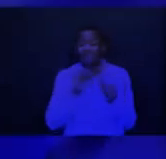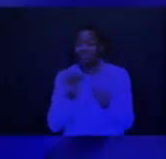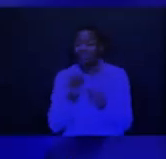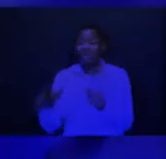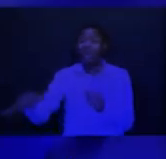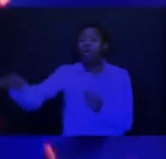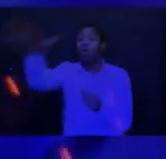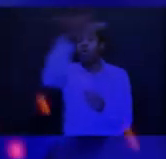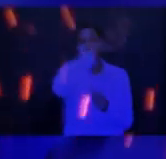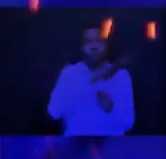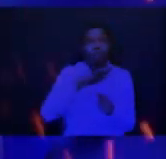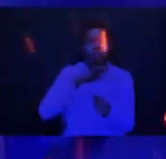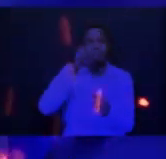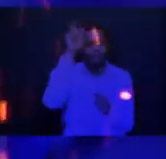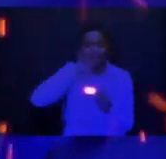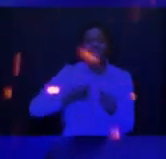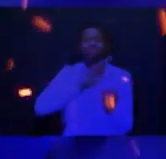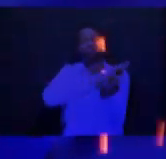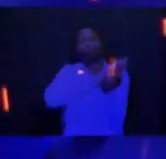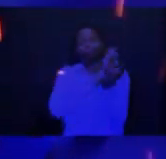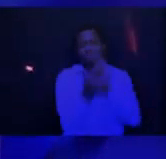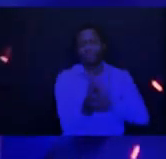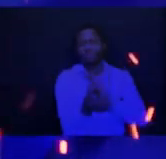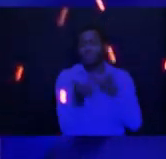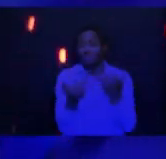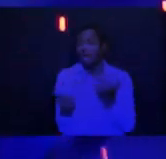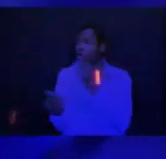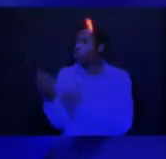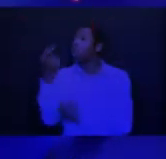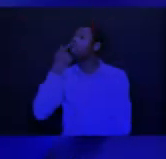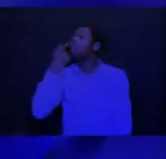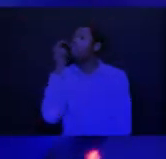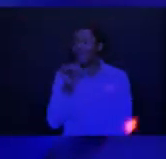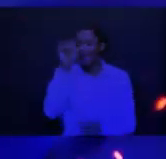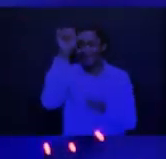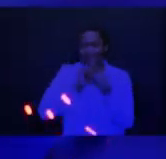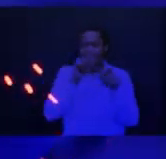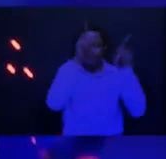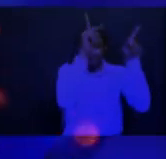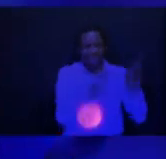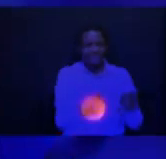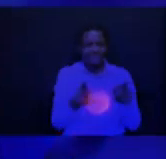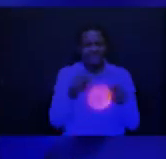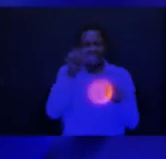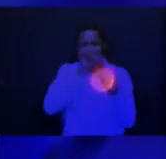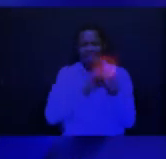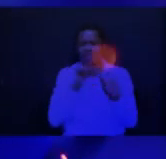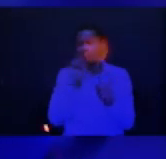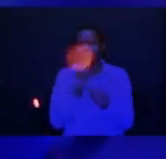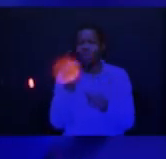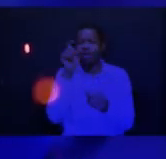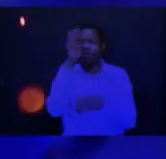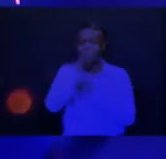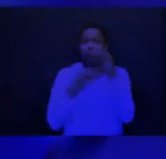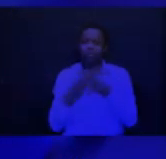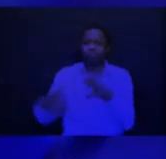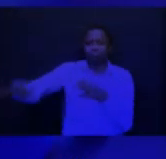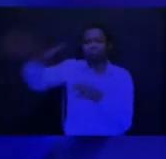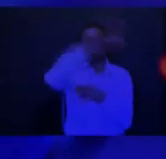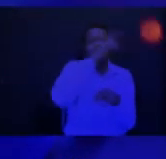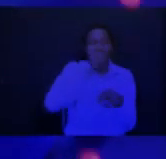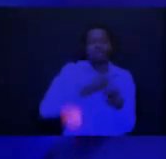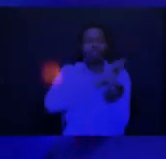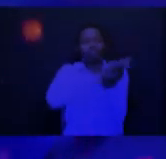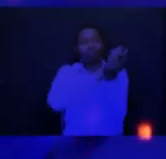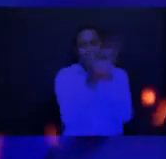He commands all people everywhere to repent. And then the next verse, the